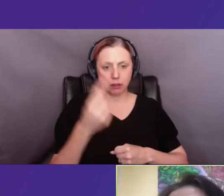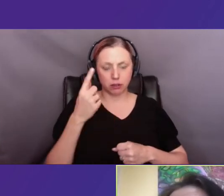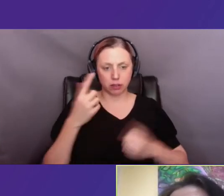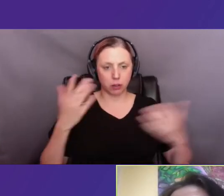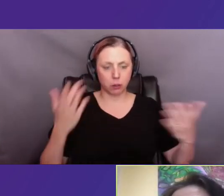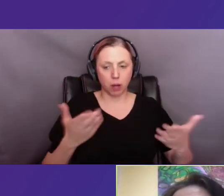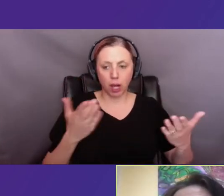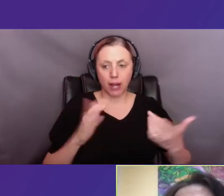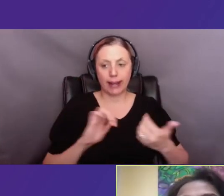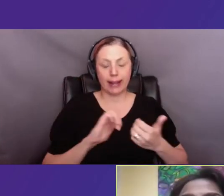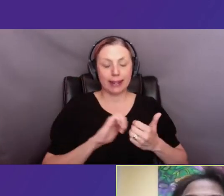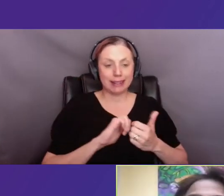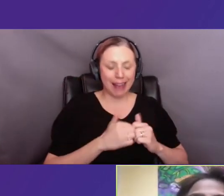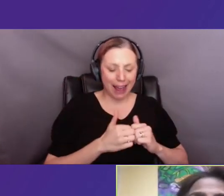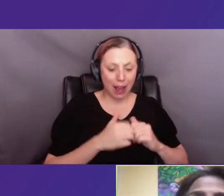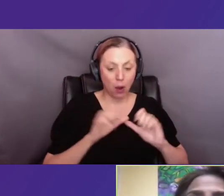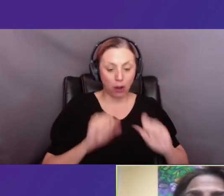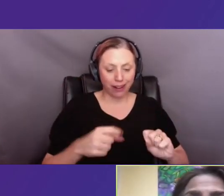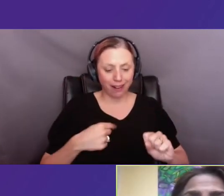is